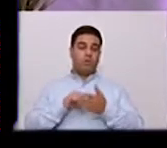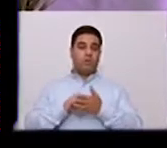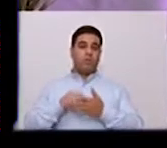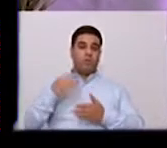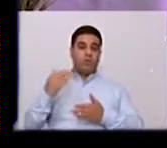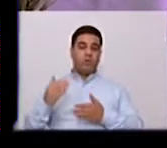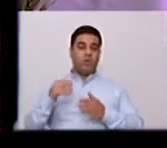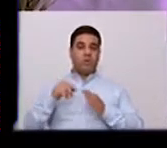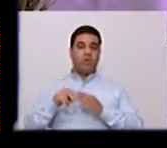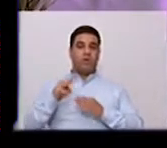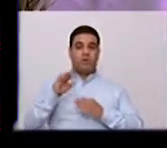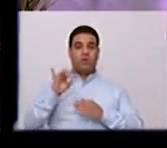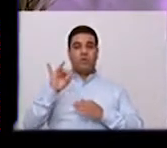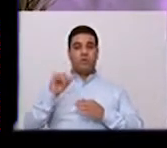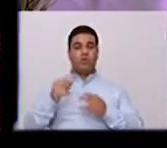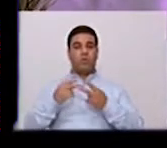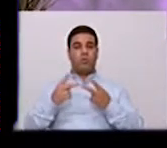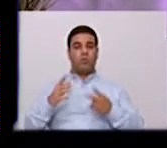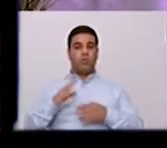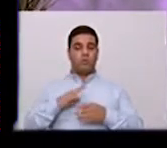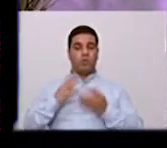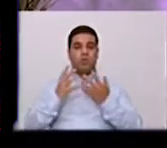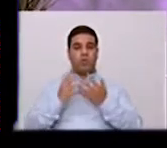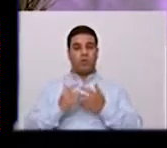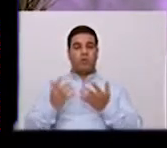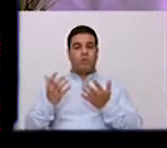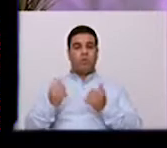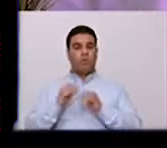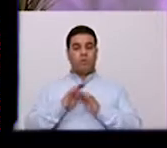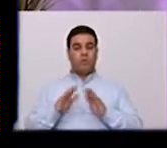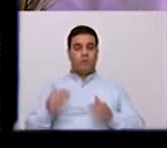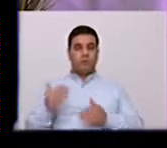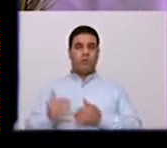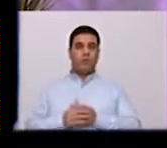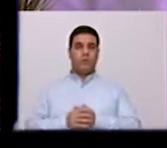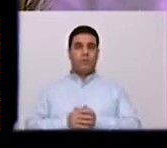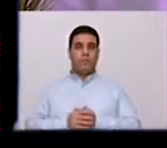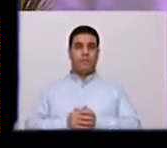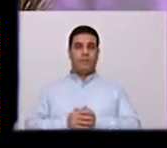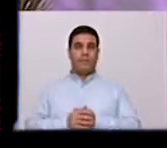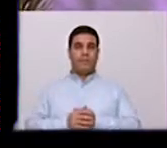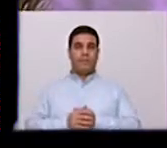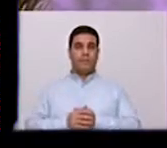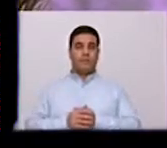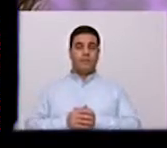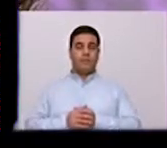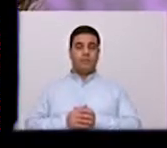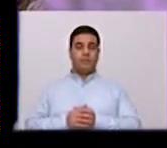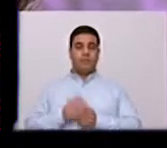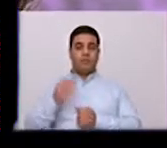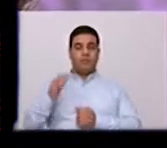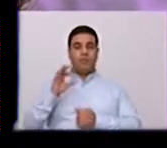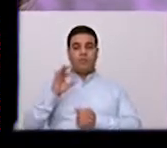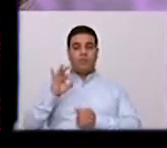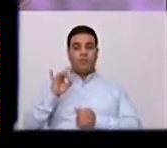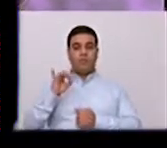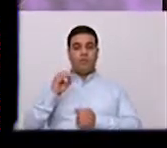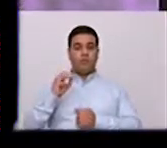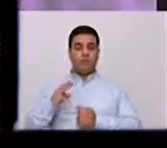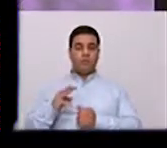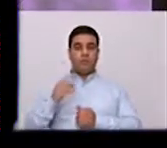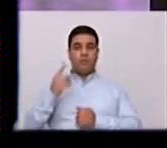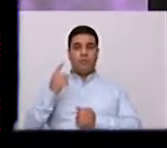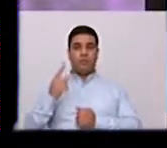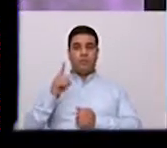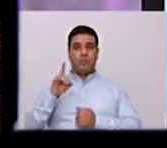ularda crossover sodir bo'lganligini hisobga olmaymiz. Demak, urg'ochi organizm